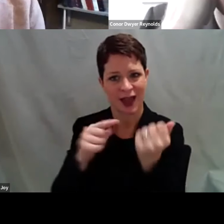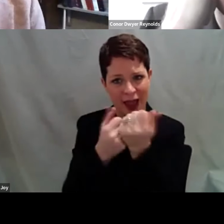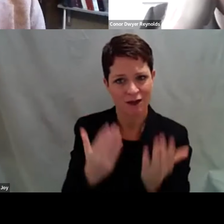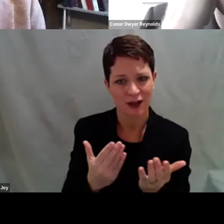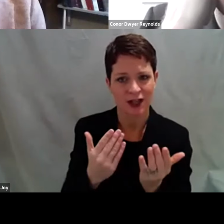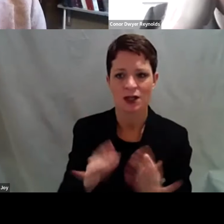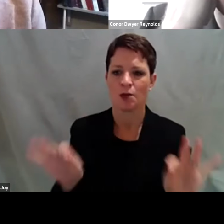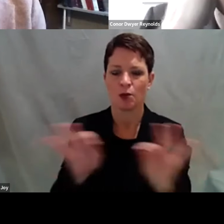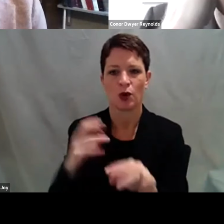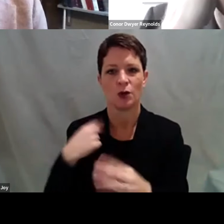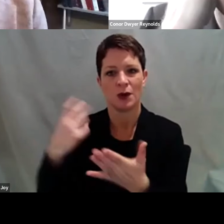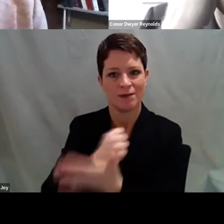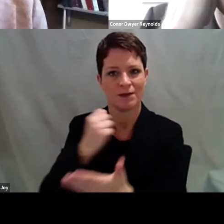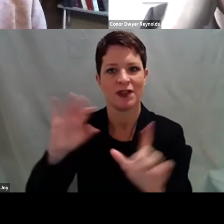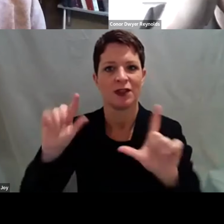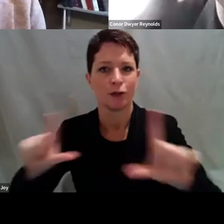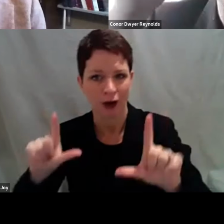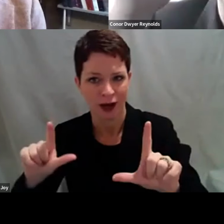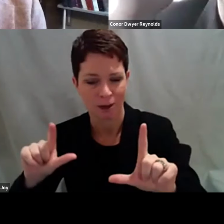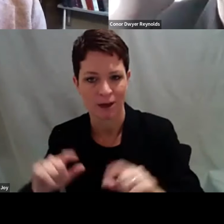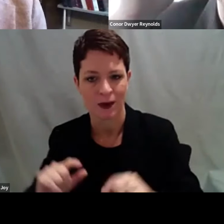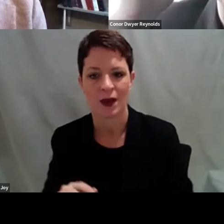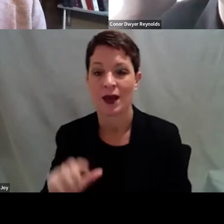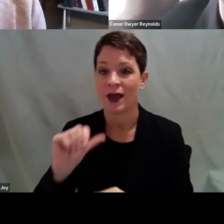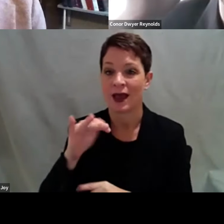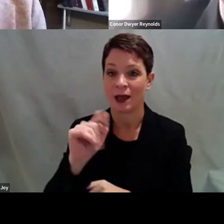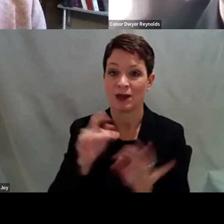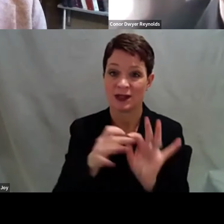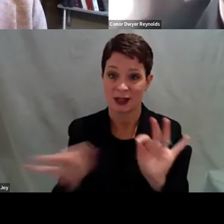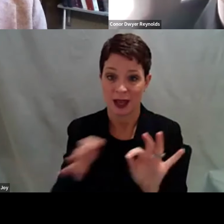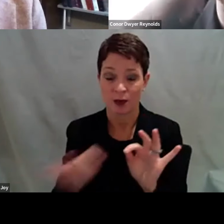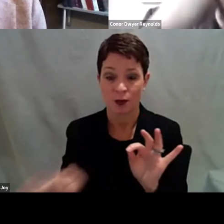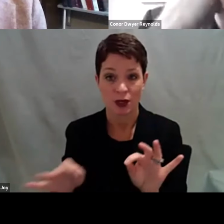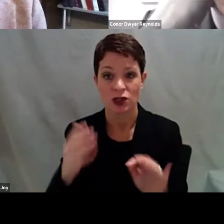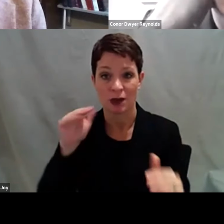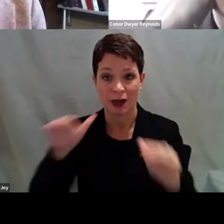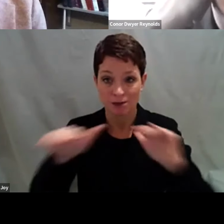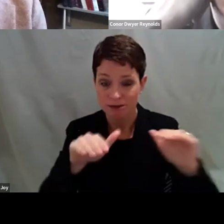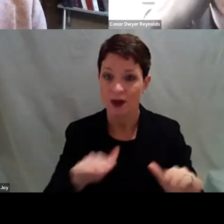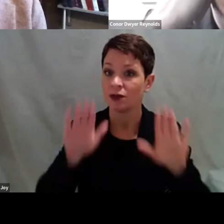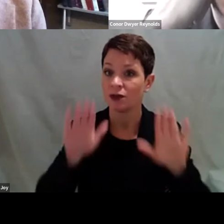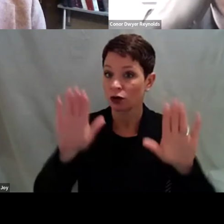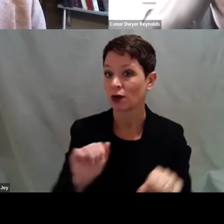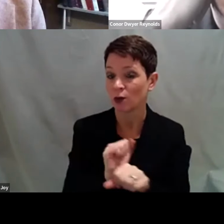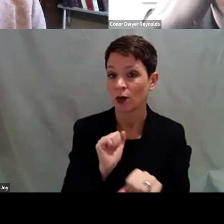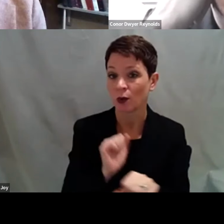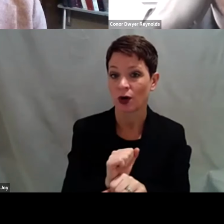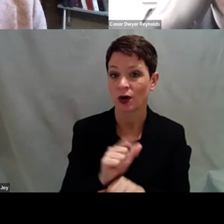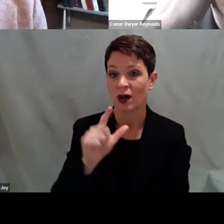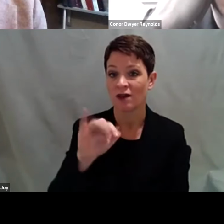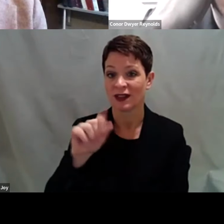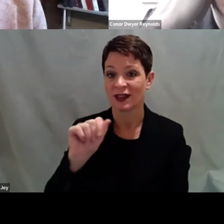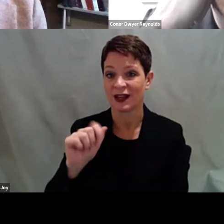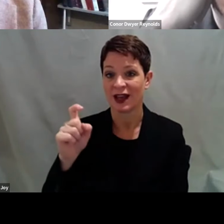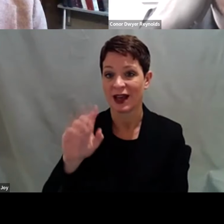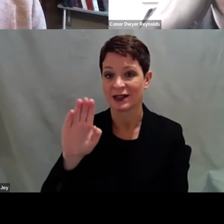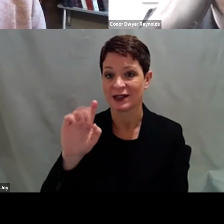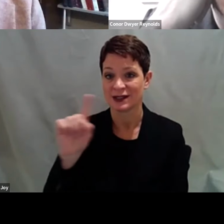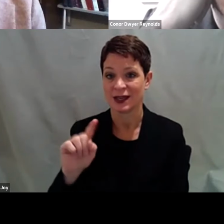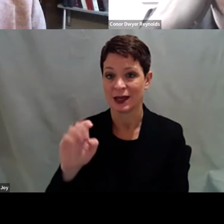frame. So my reference to ableist language might call to mind the incredible work of Lydia X.Z. Brown,